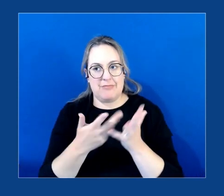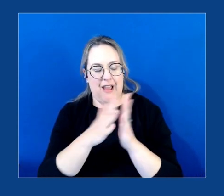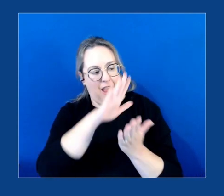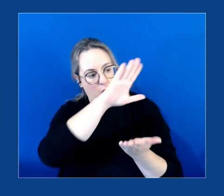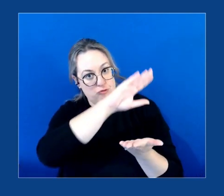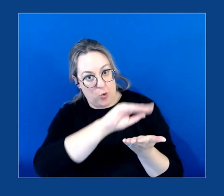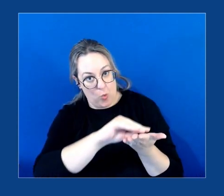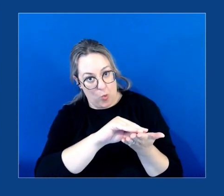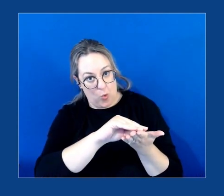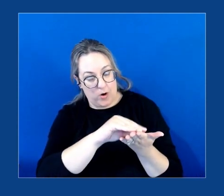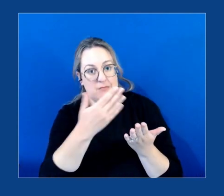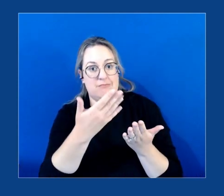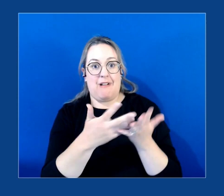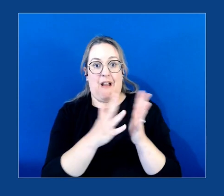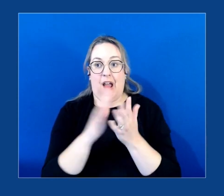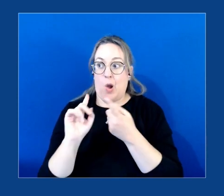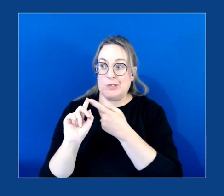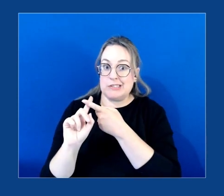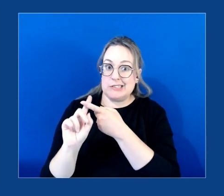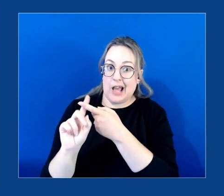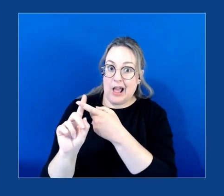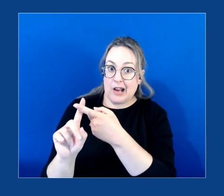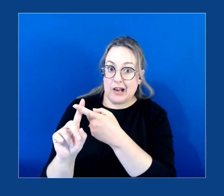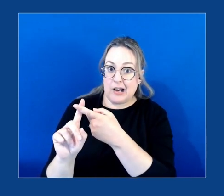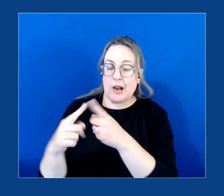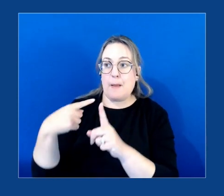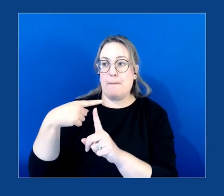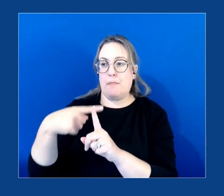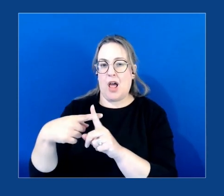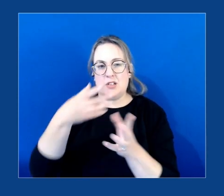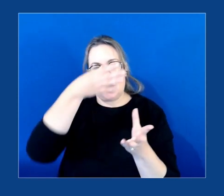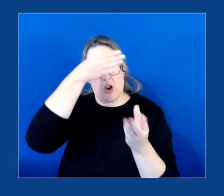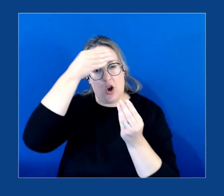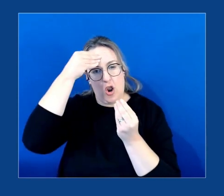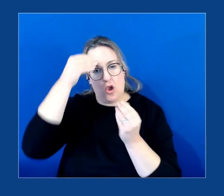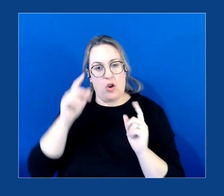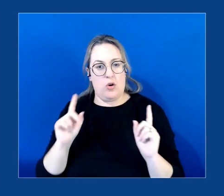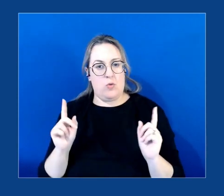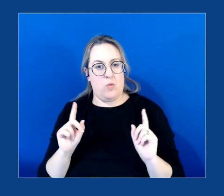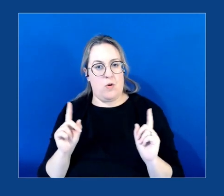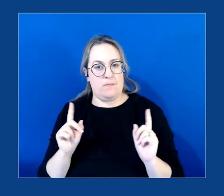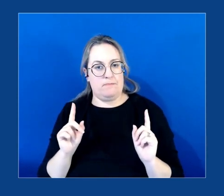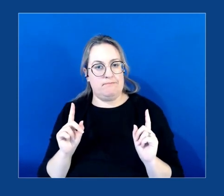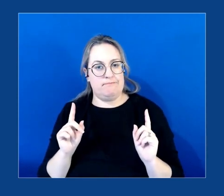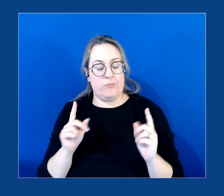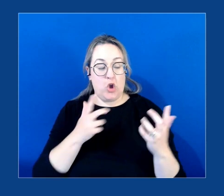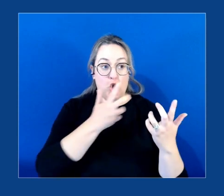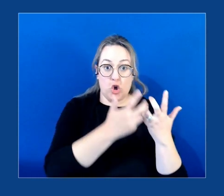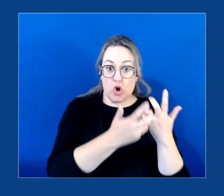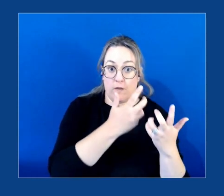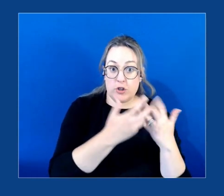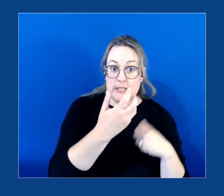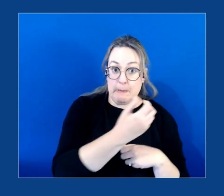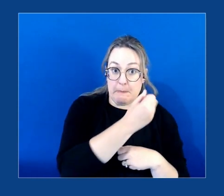sustainability, but also in terms of lessons learnt about what this requires of research in universities and things we might be attentive to as we